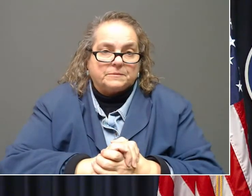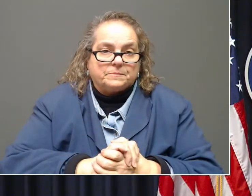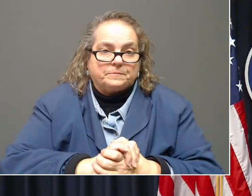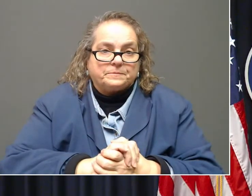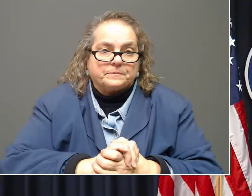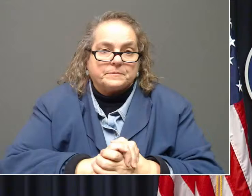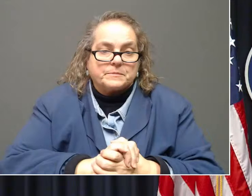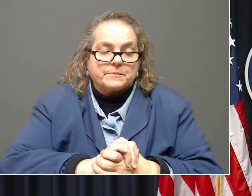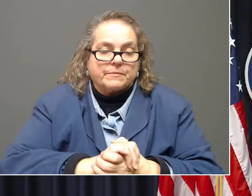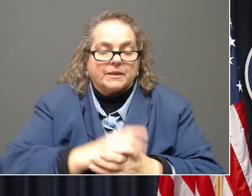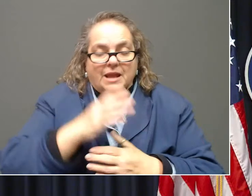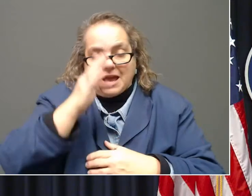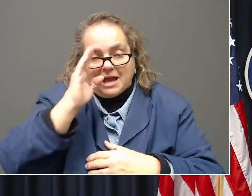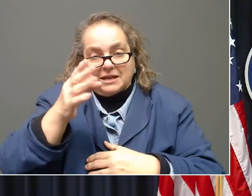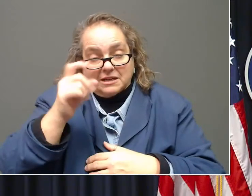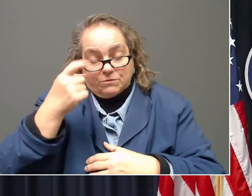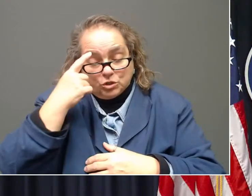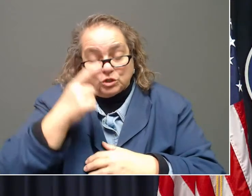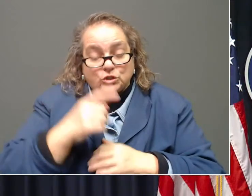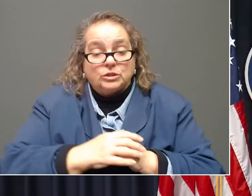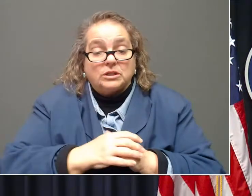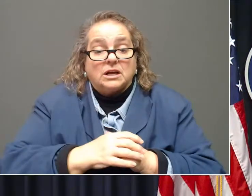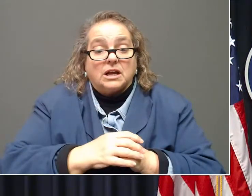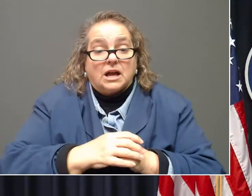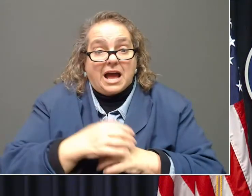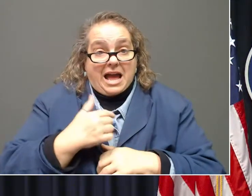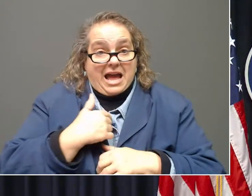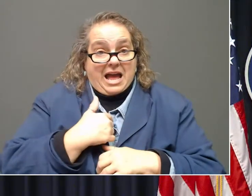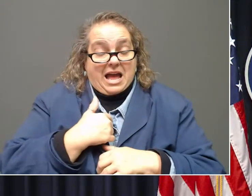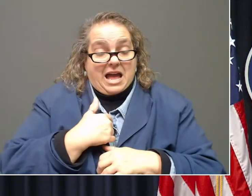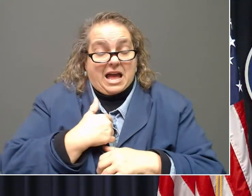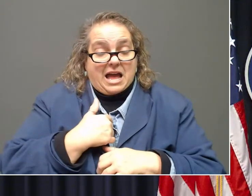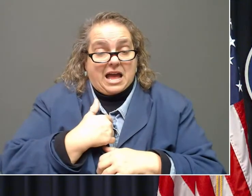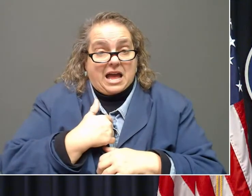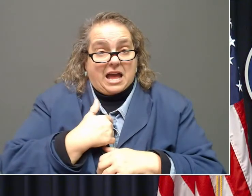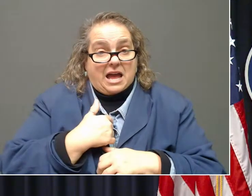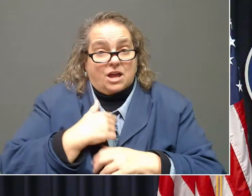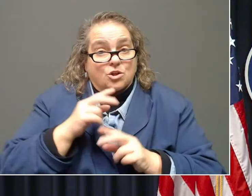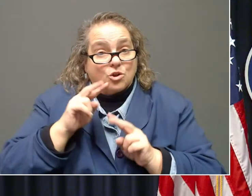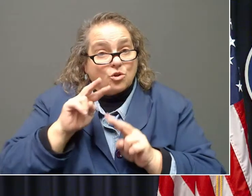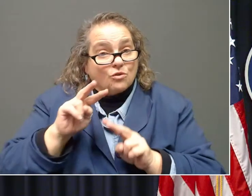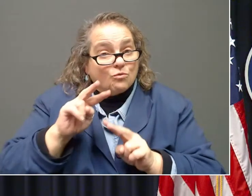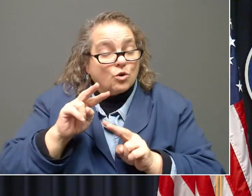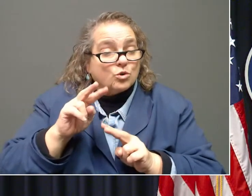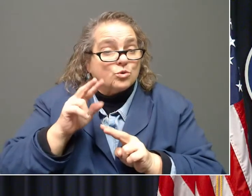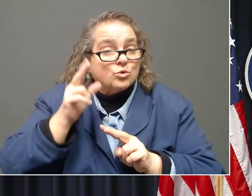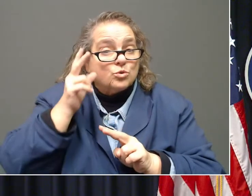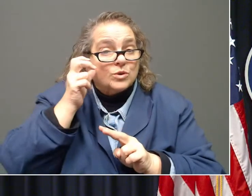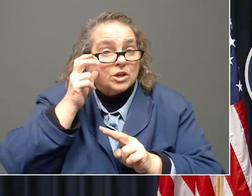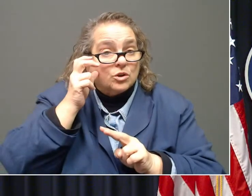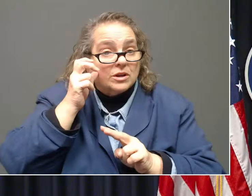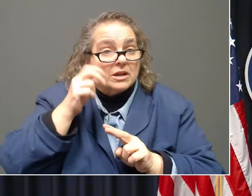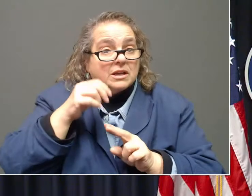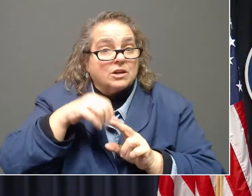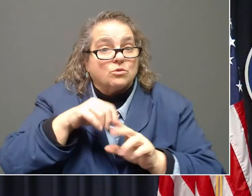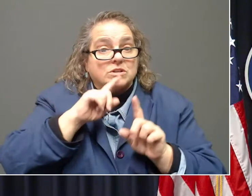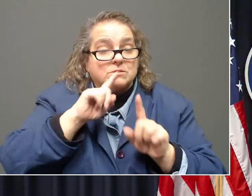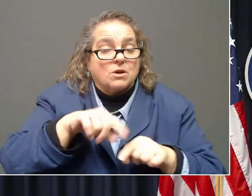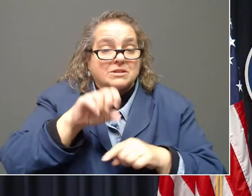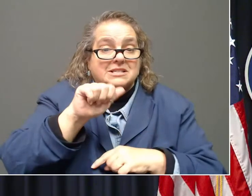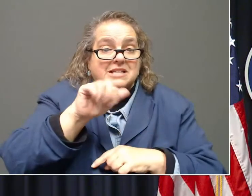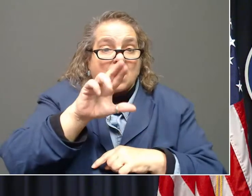students. I was watching my kids in virtual Sunday school, and just the ability to talk about